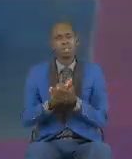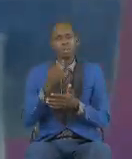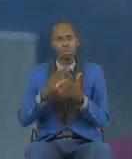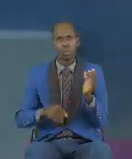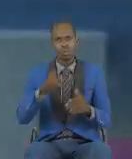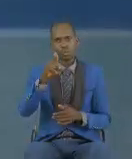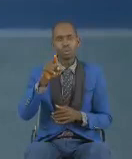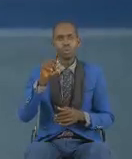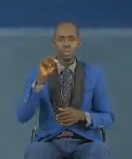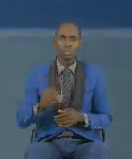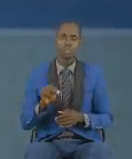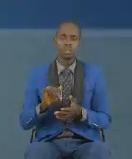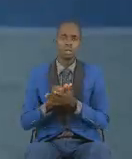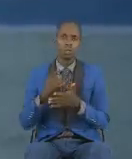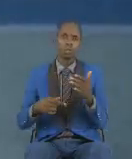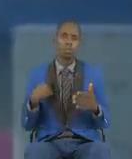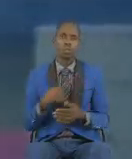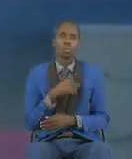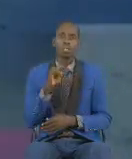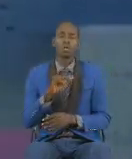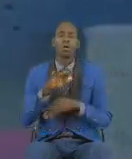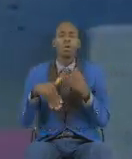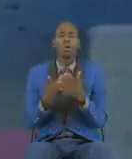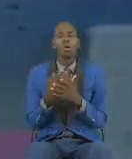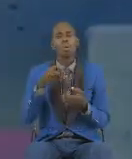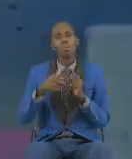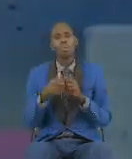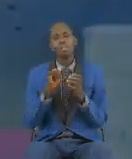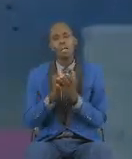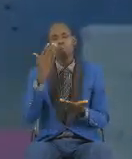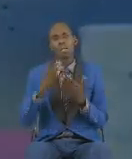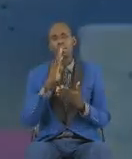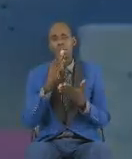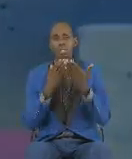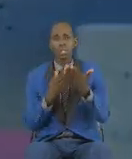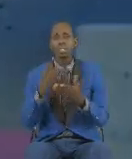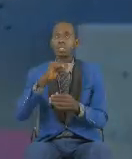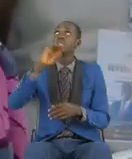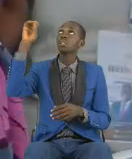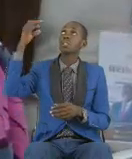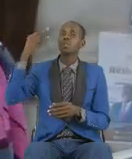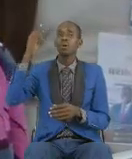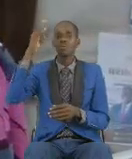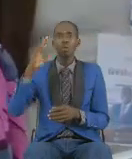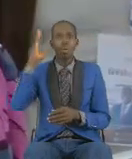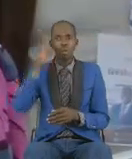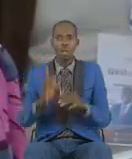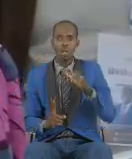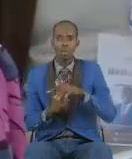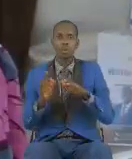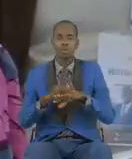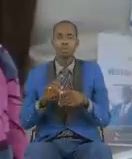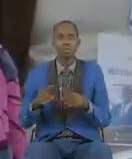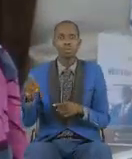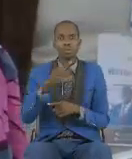You know, all the problems that may be there, the grace of God will appear unto you. Amen. For healing, the grace of